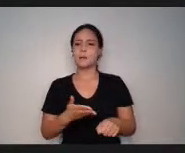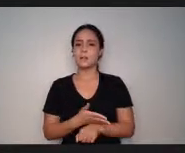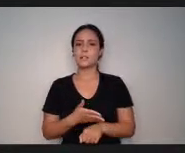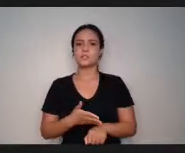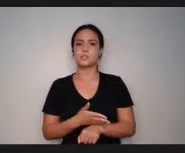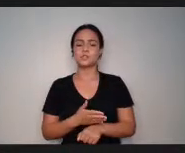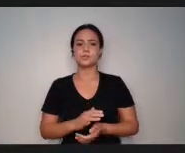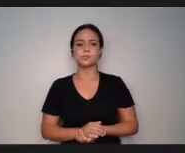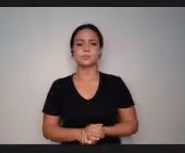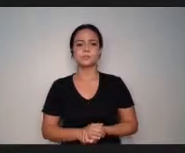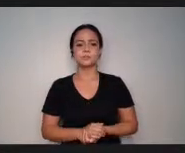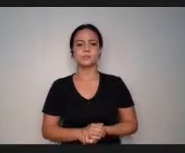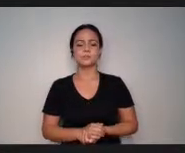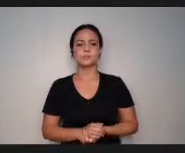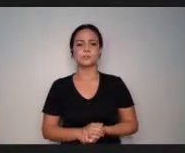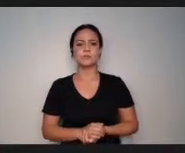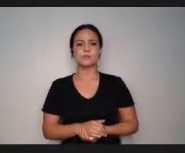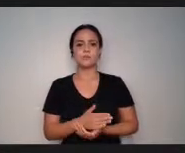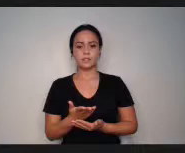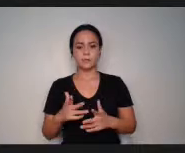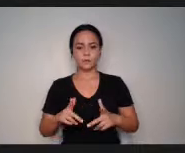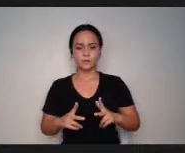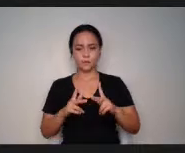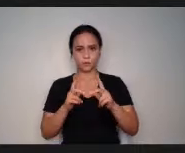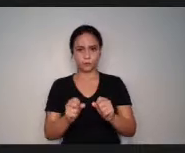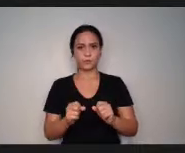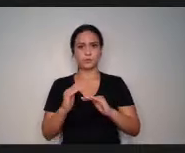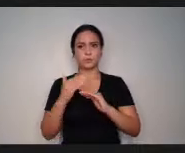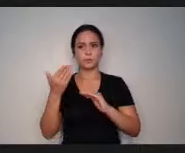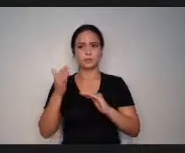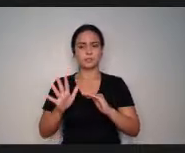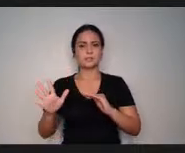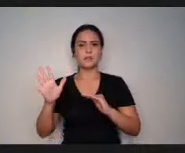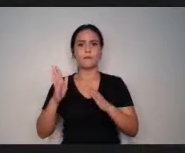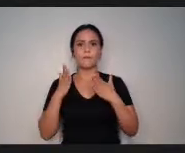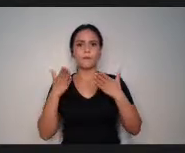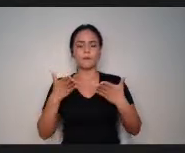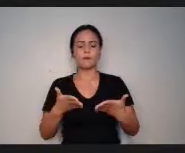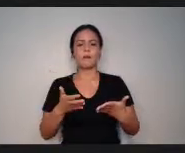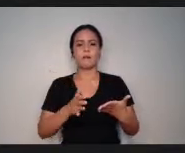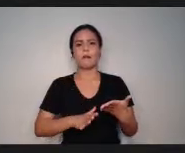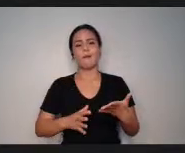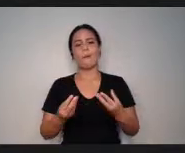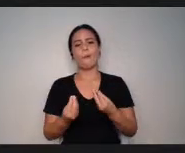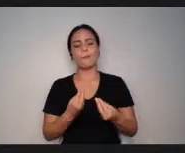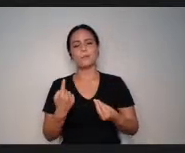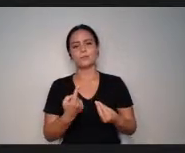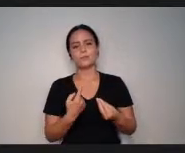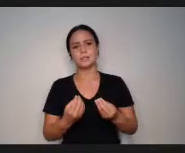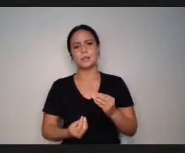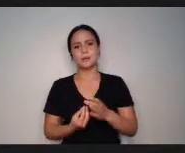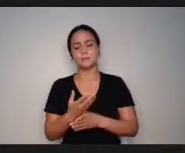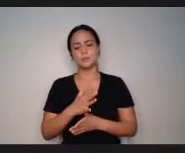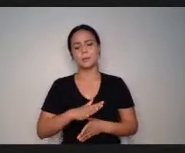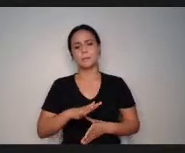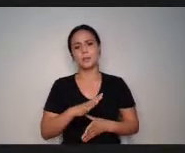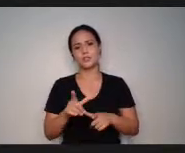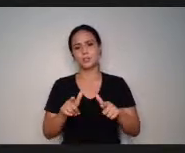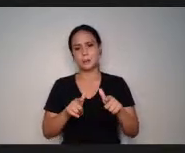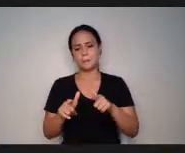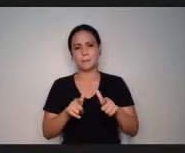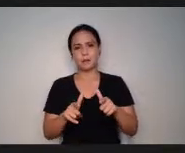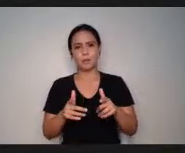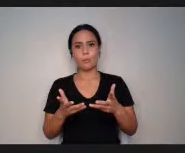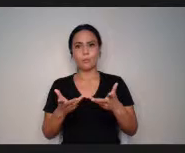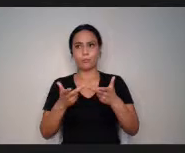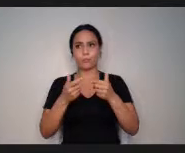international effort, to focus on how we build safe and healthy work, decent work, and I think that's very